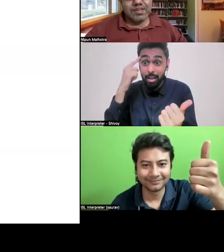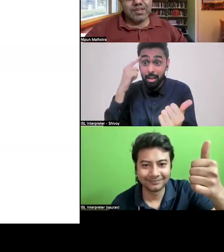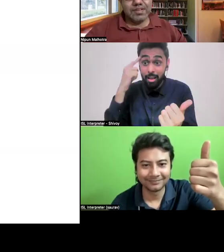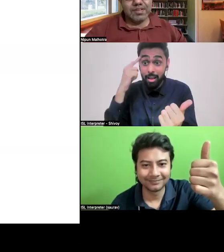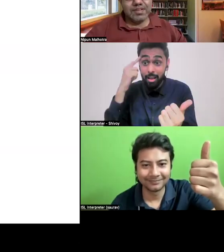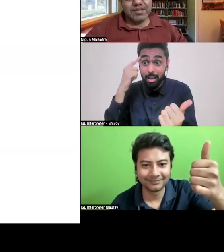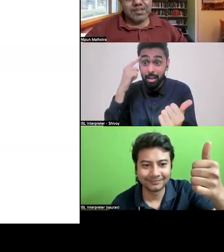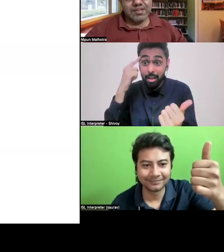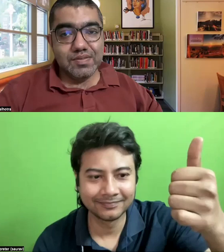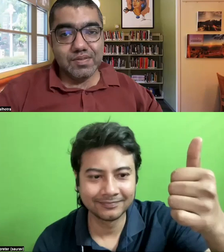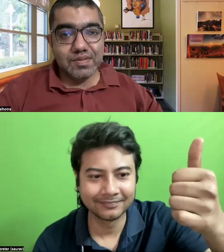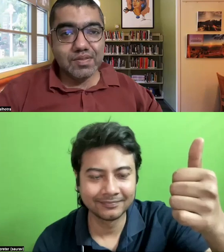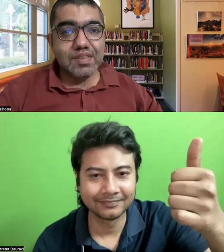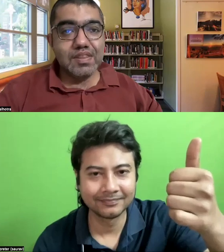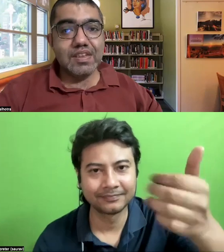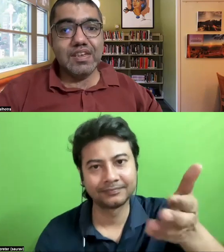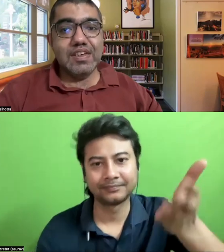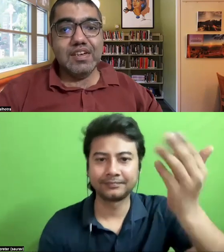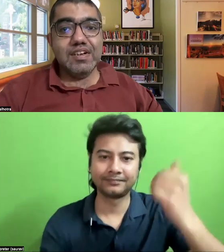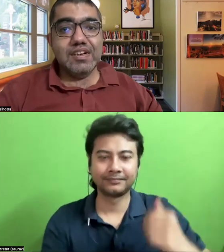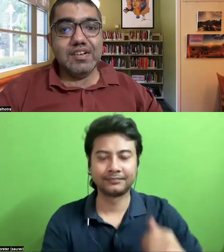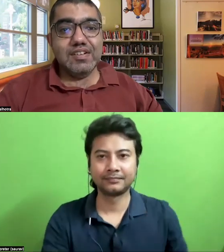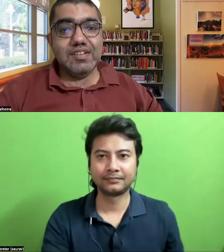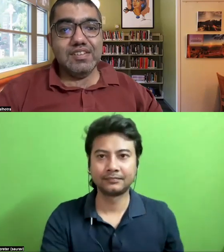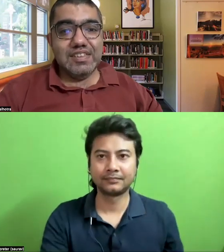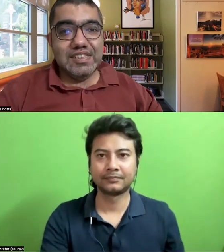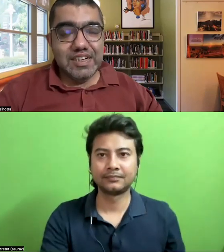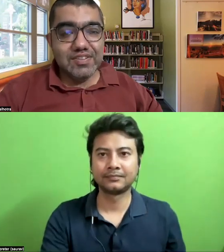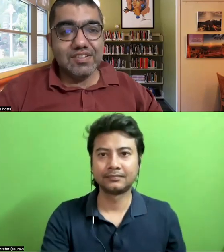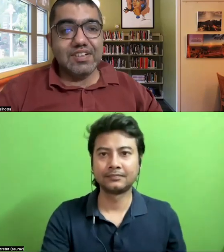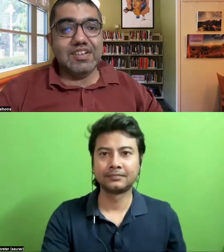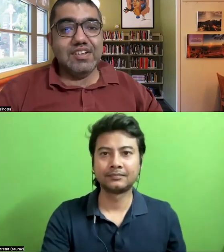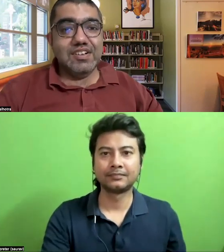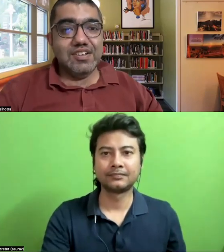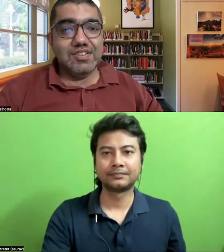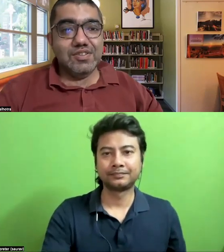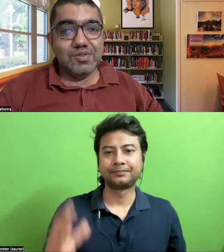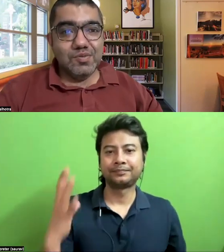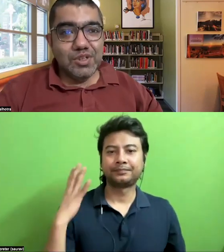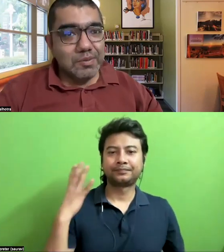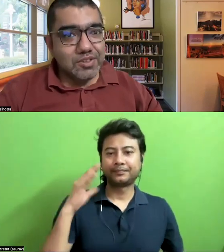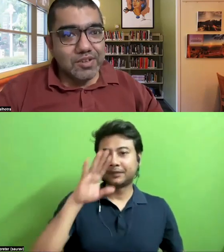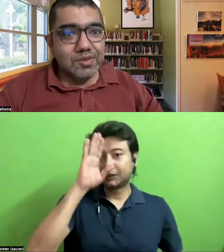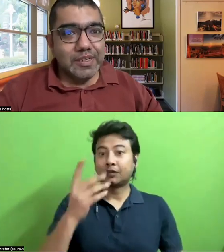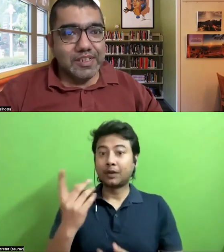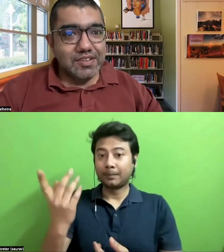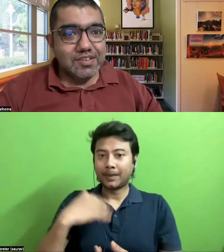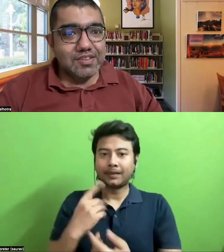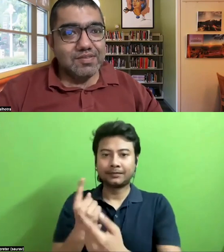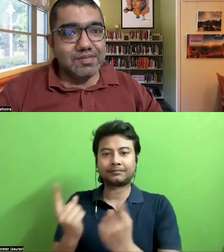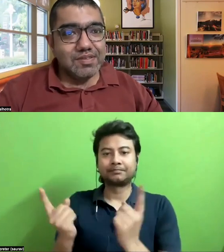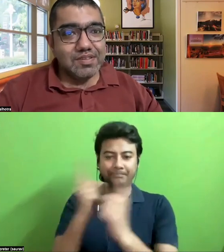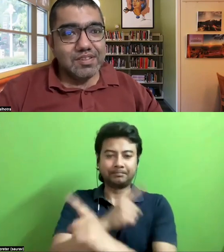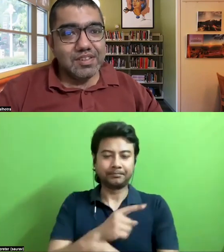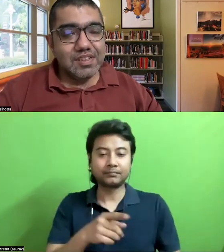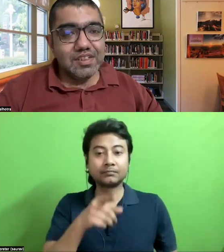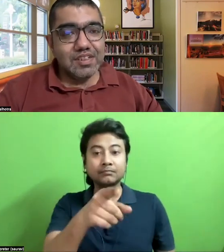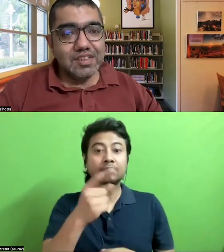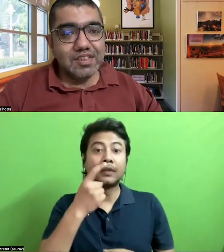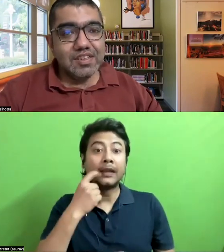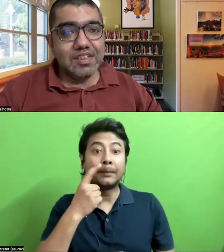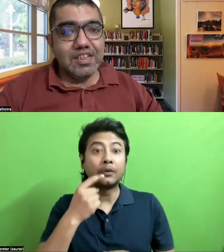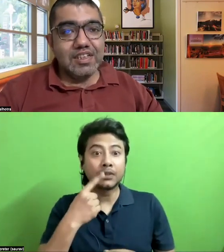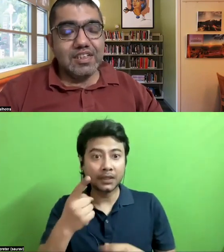back. Yeah. Yeah, go ahead, Nipun. Yeah. We'll pin this. yeah. So would you like me to start from the beginning or? No, just from